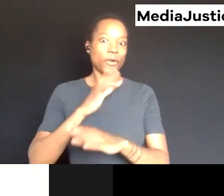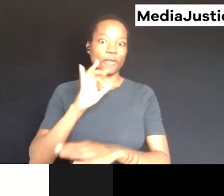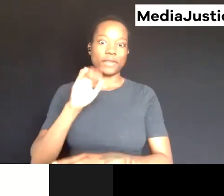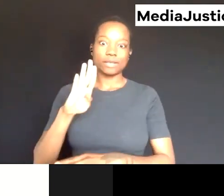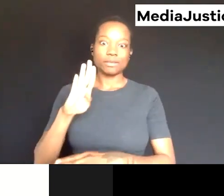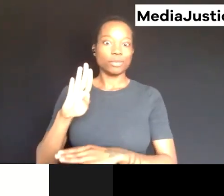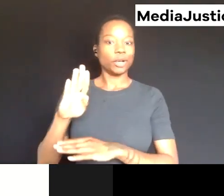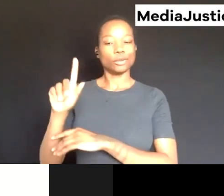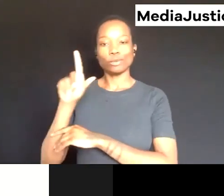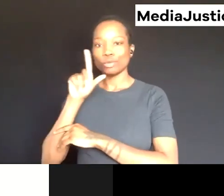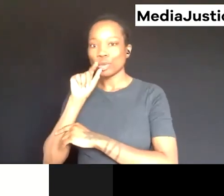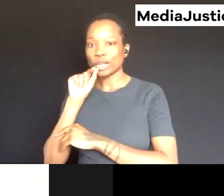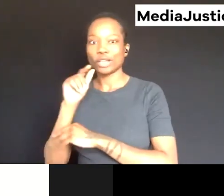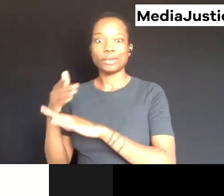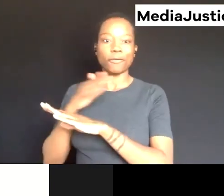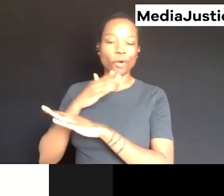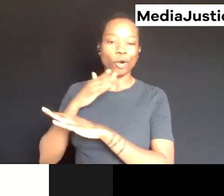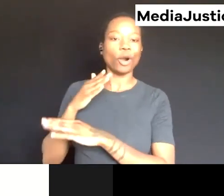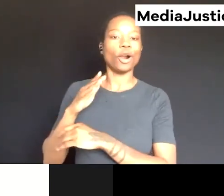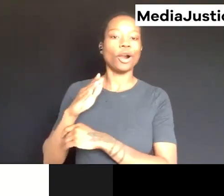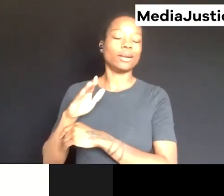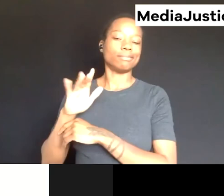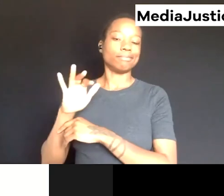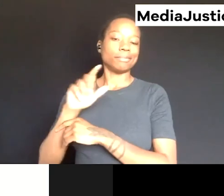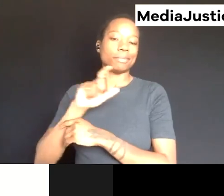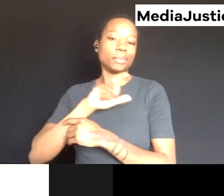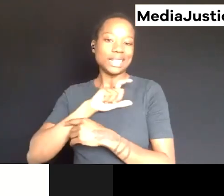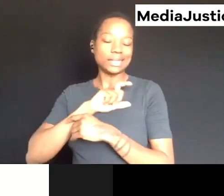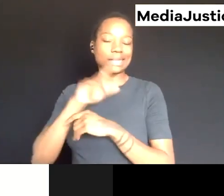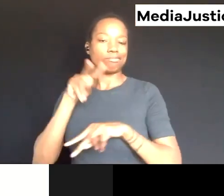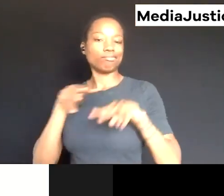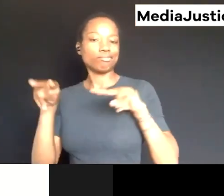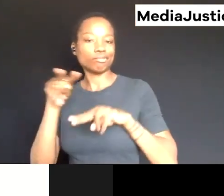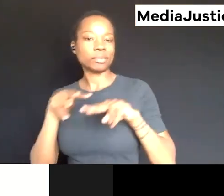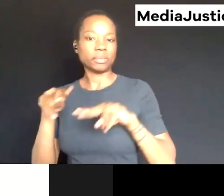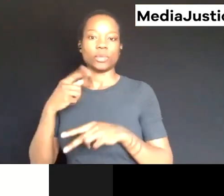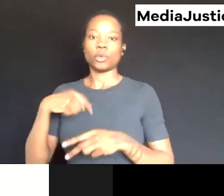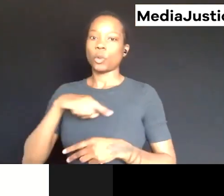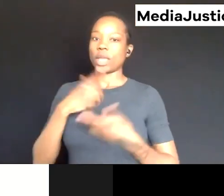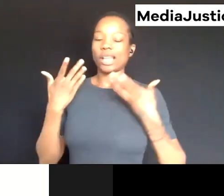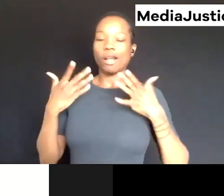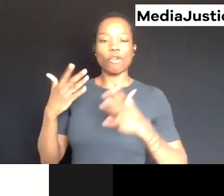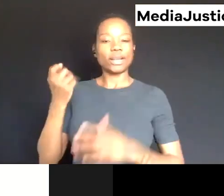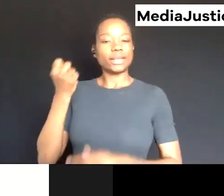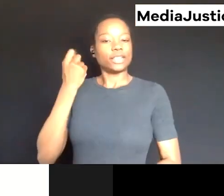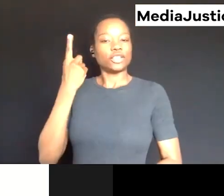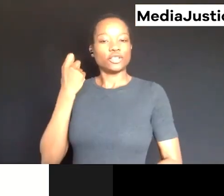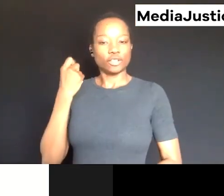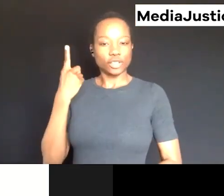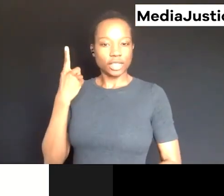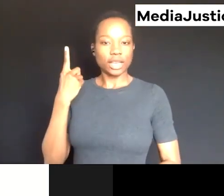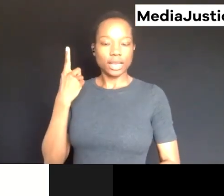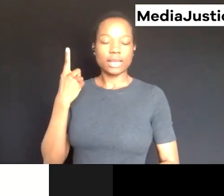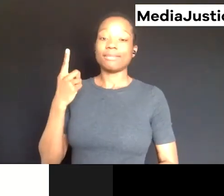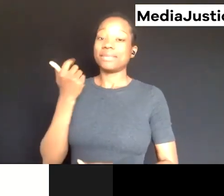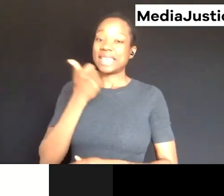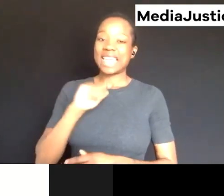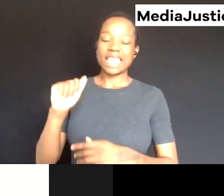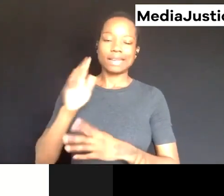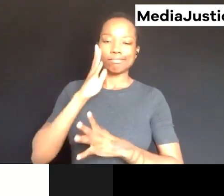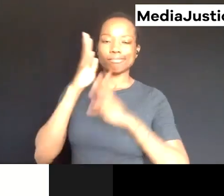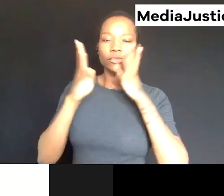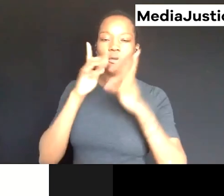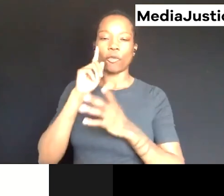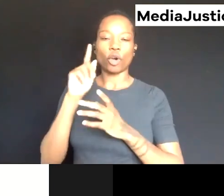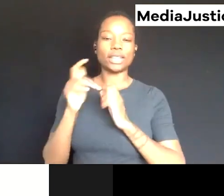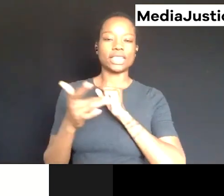You know, they understood back then what we discussed earlier, which is innovations in technology will change our relationship